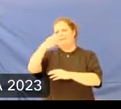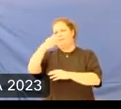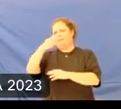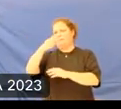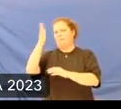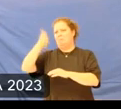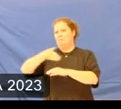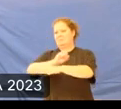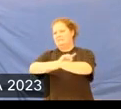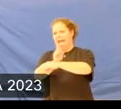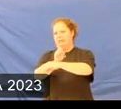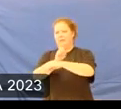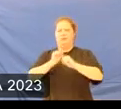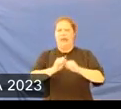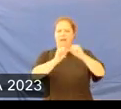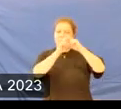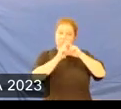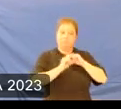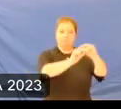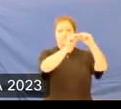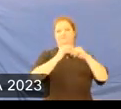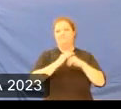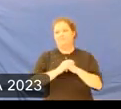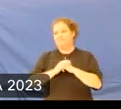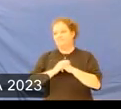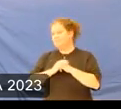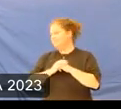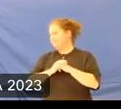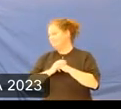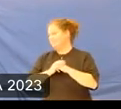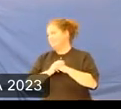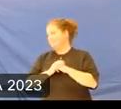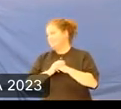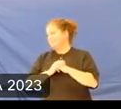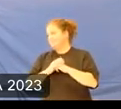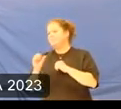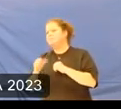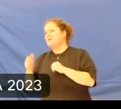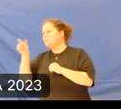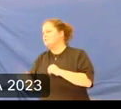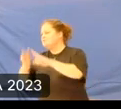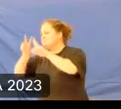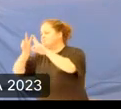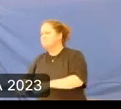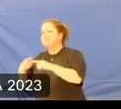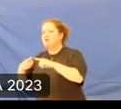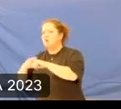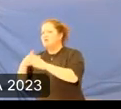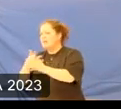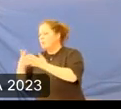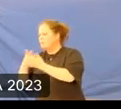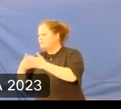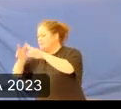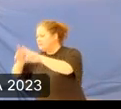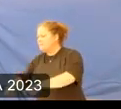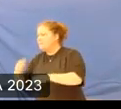rate. A recent paper on using a cross-linguistic sample shows that there's a tendency for something like about half